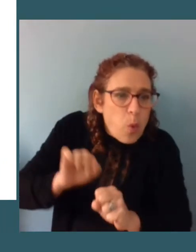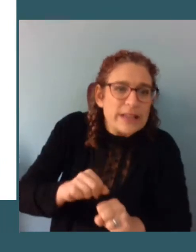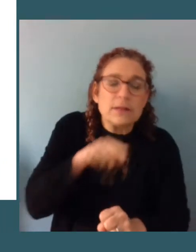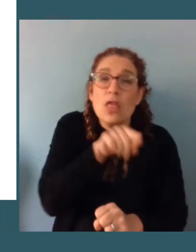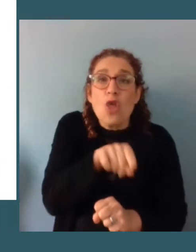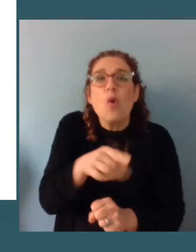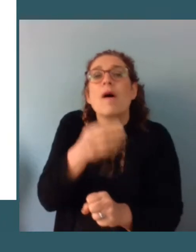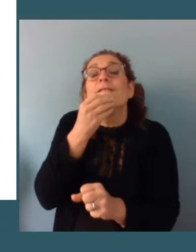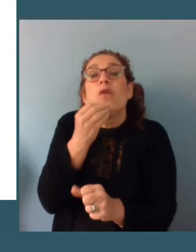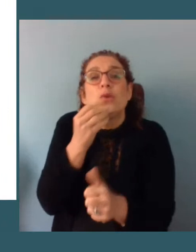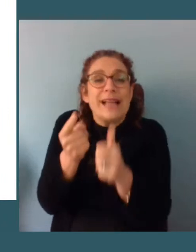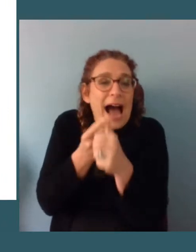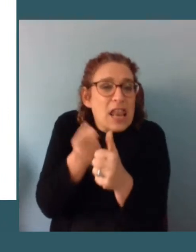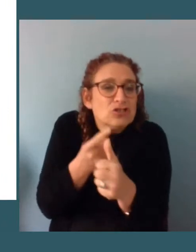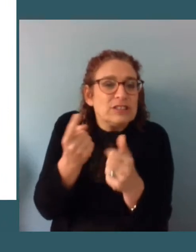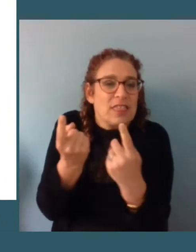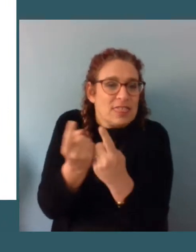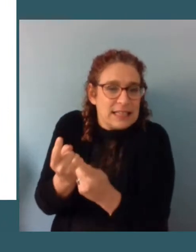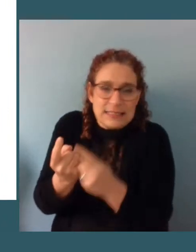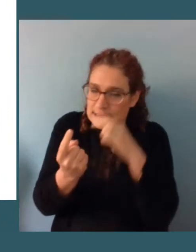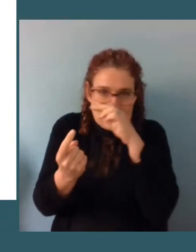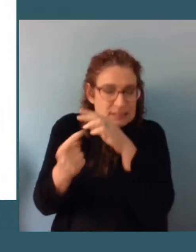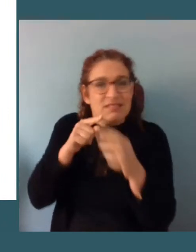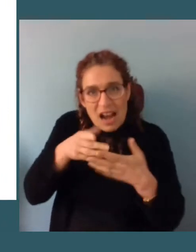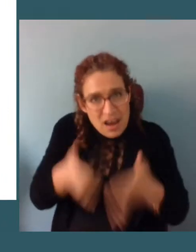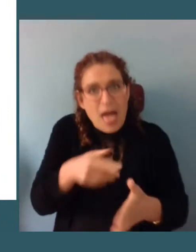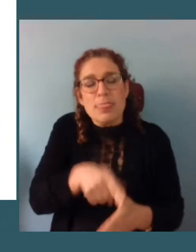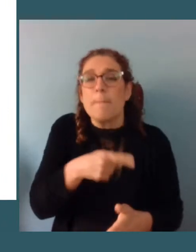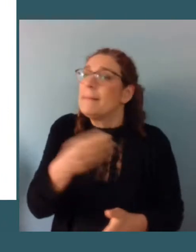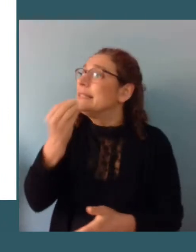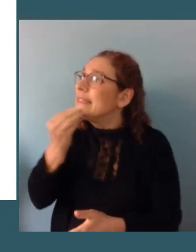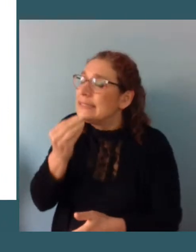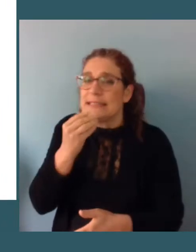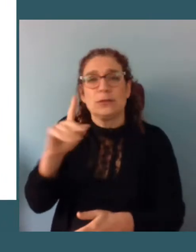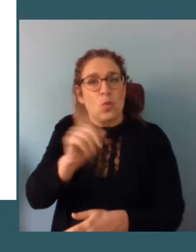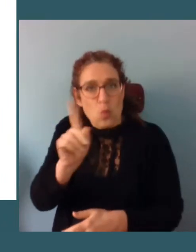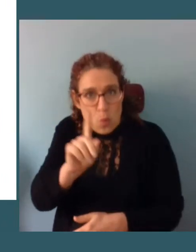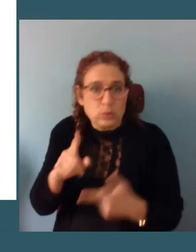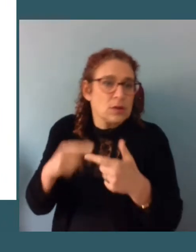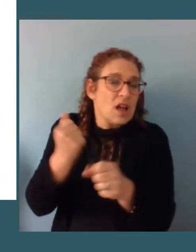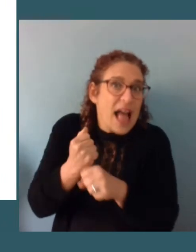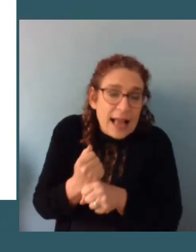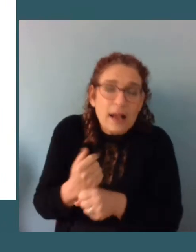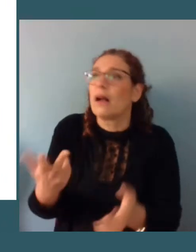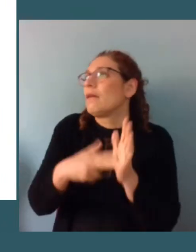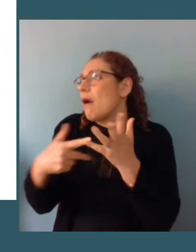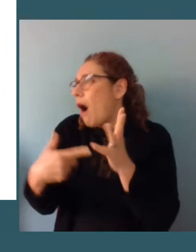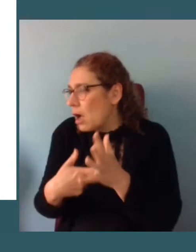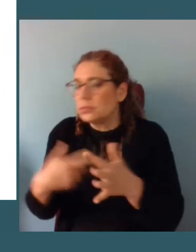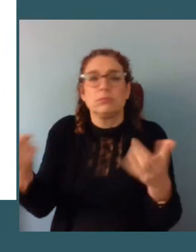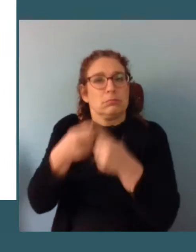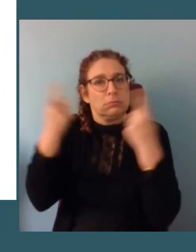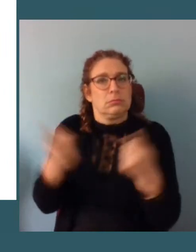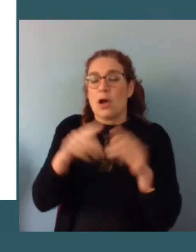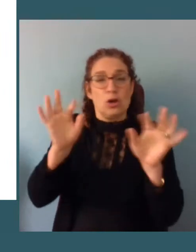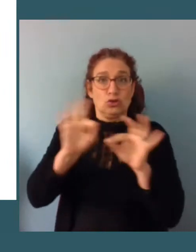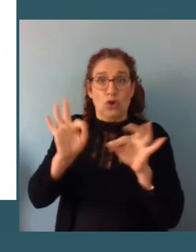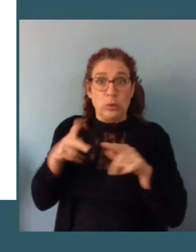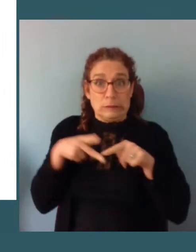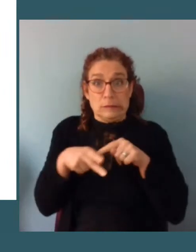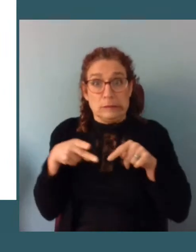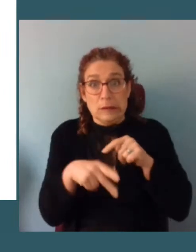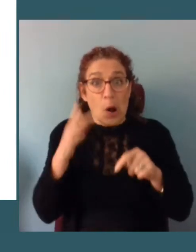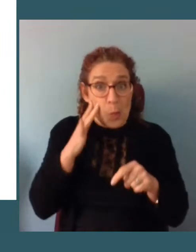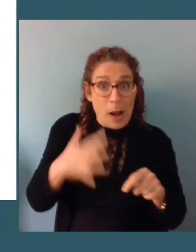or breastfeeding, and enjoying the foods that they're eating, and without restrictive or